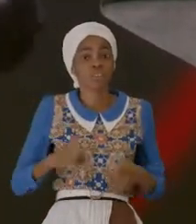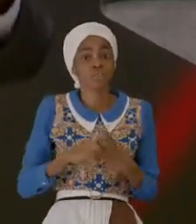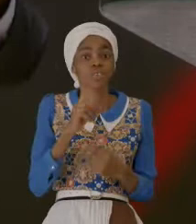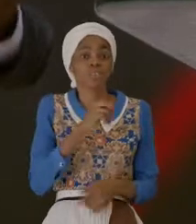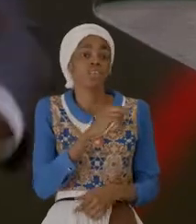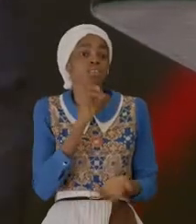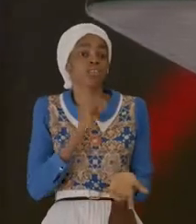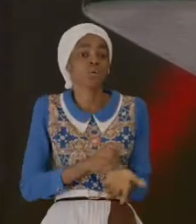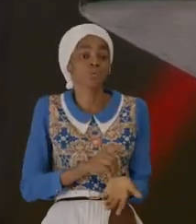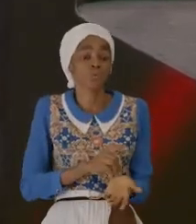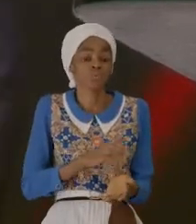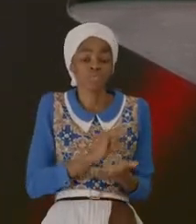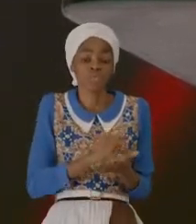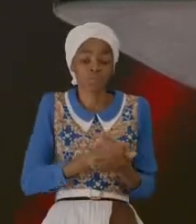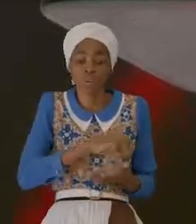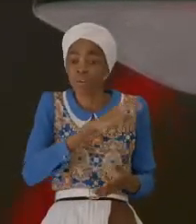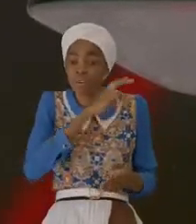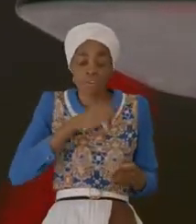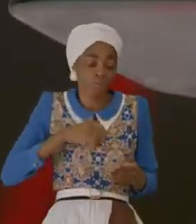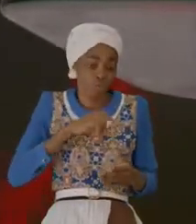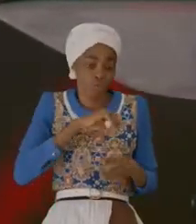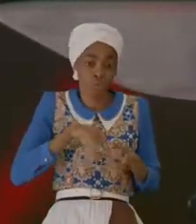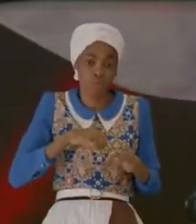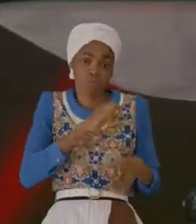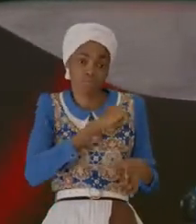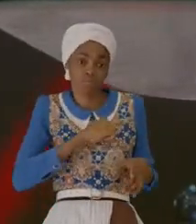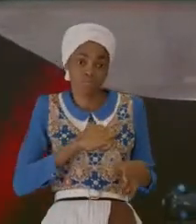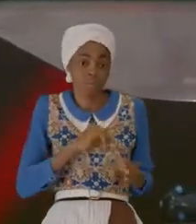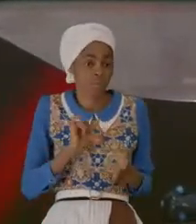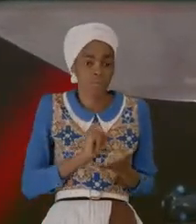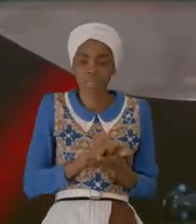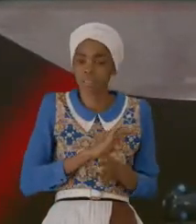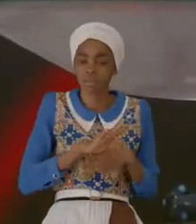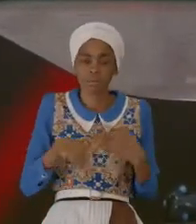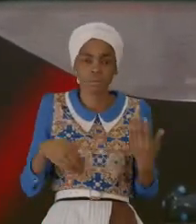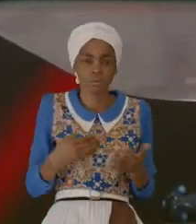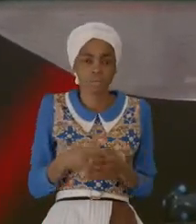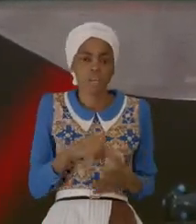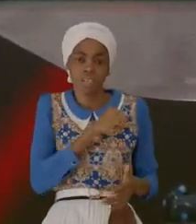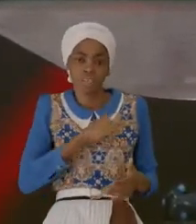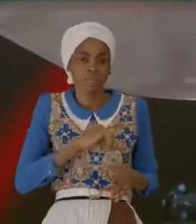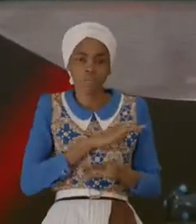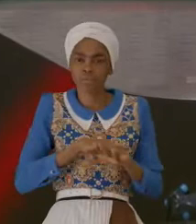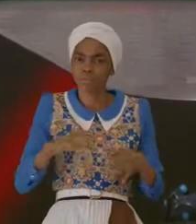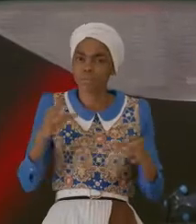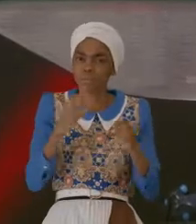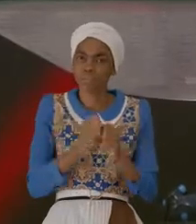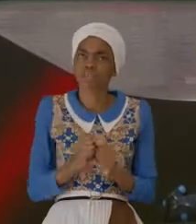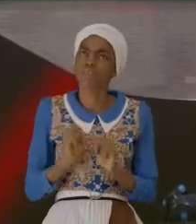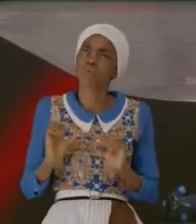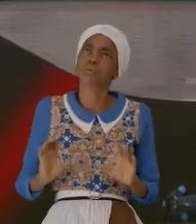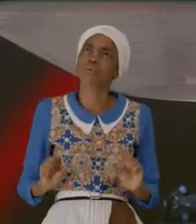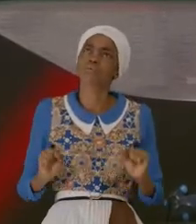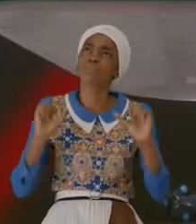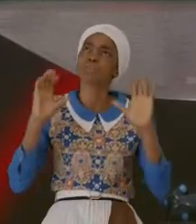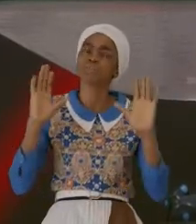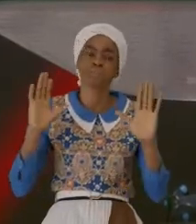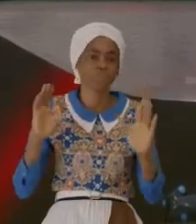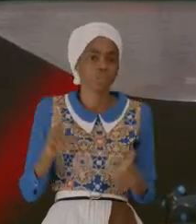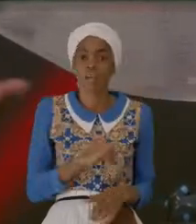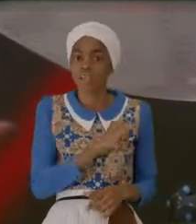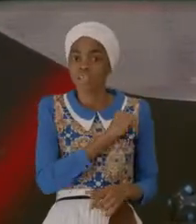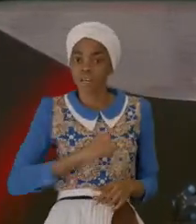surgery and that's all circumcision does not take consecration circumcision does not take Faith